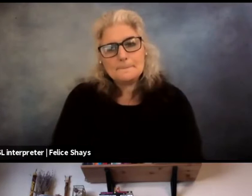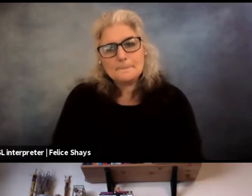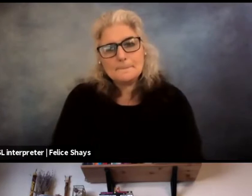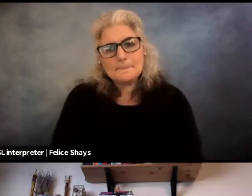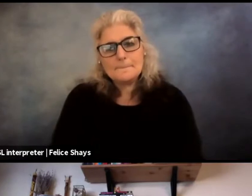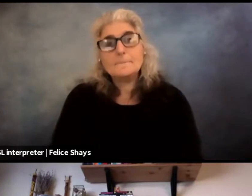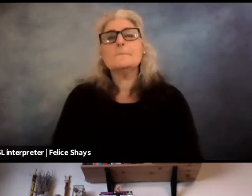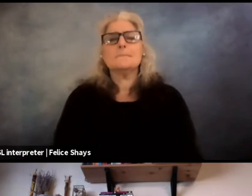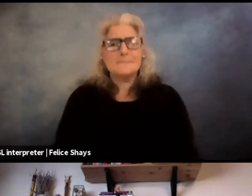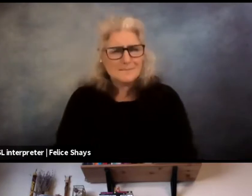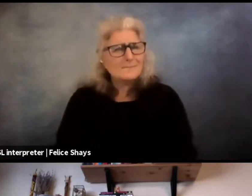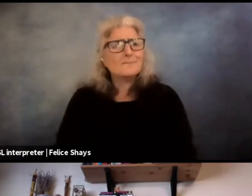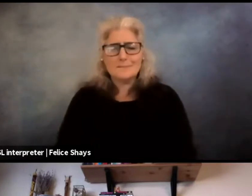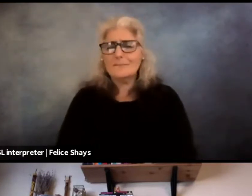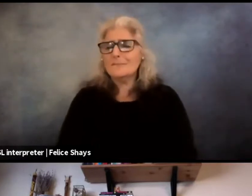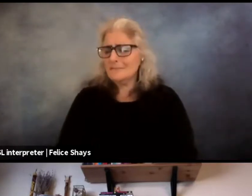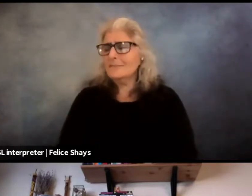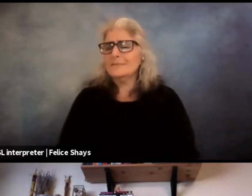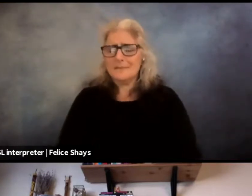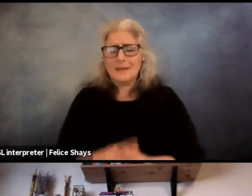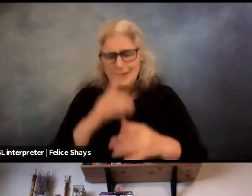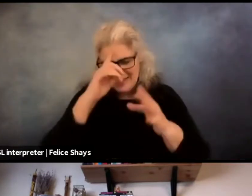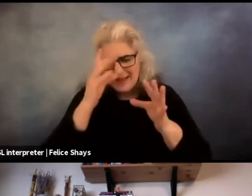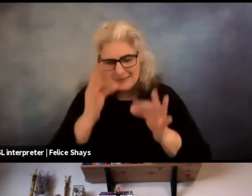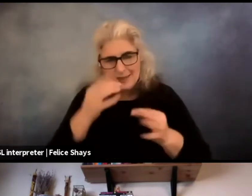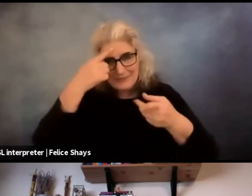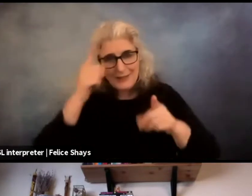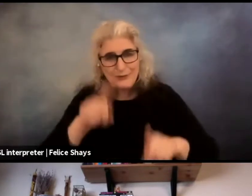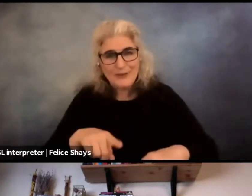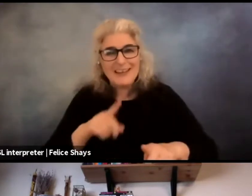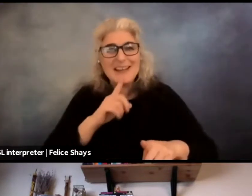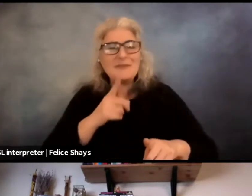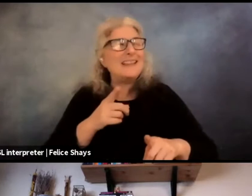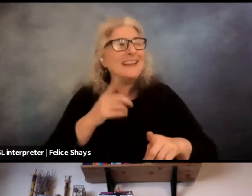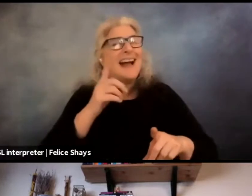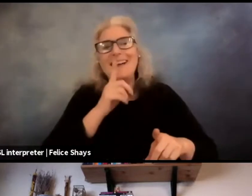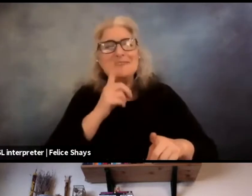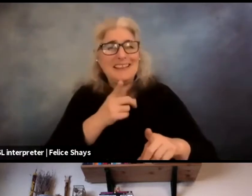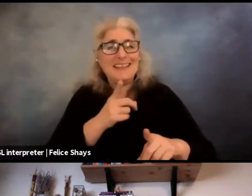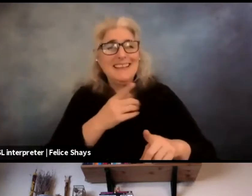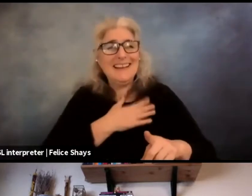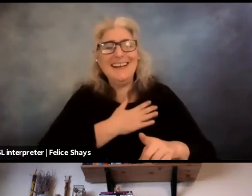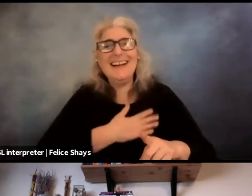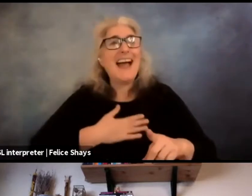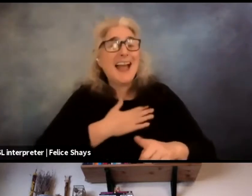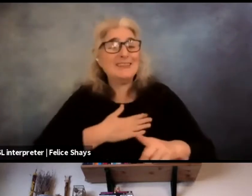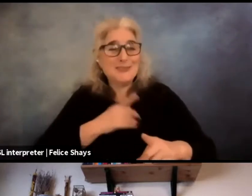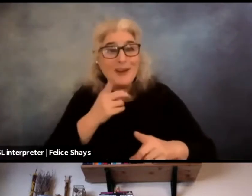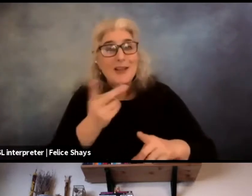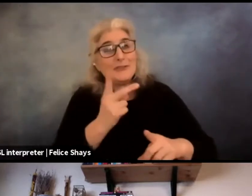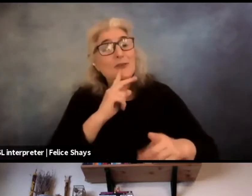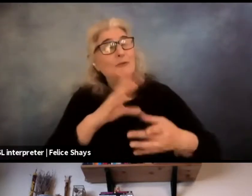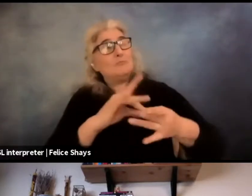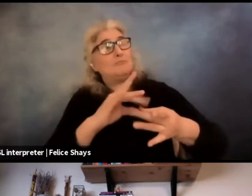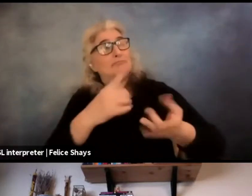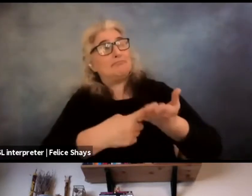I totally agree. I think that's really, I mean, you're just like restating my interest for me basically, which is great. But